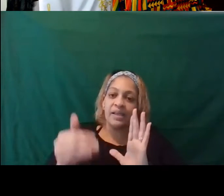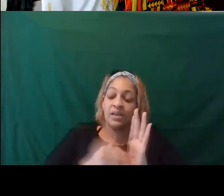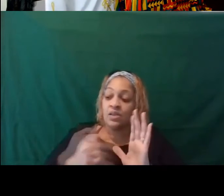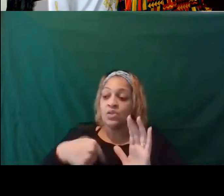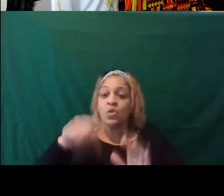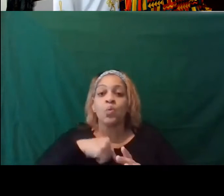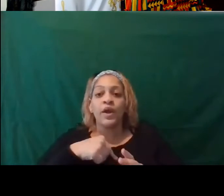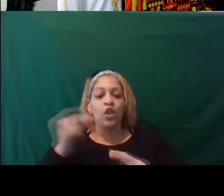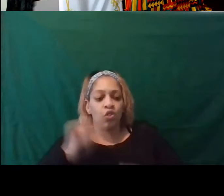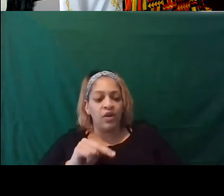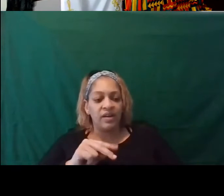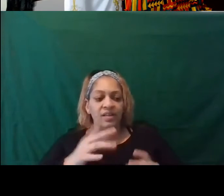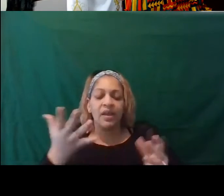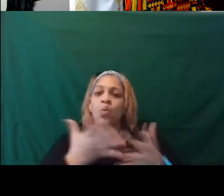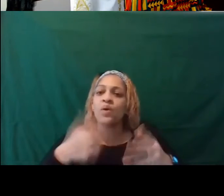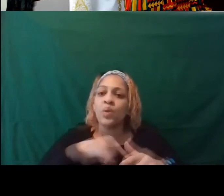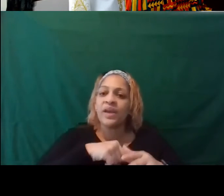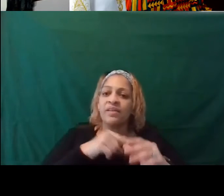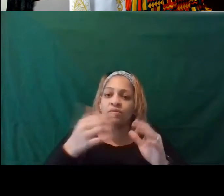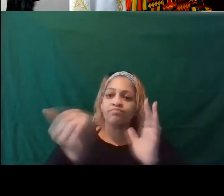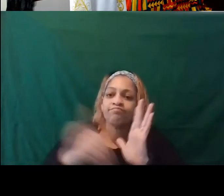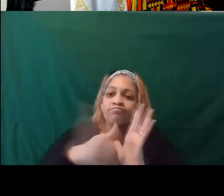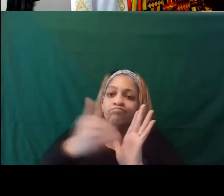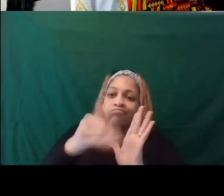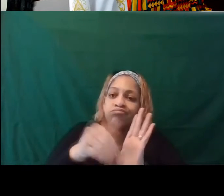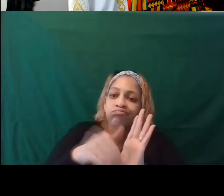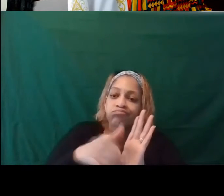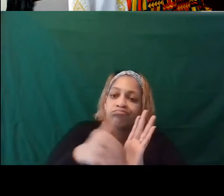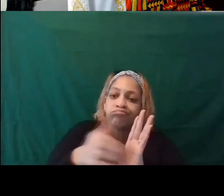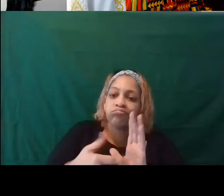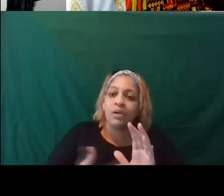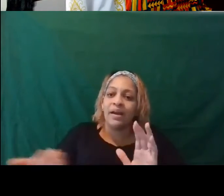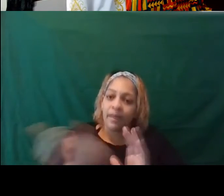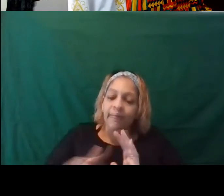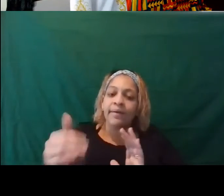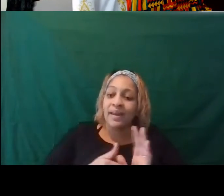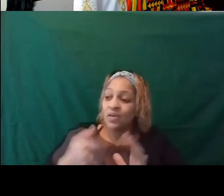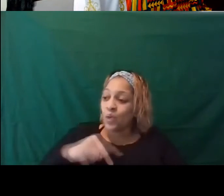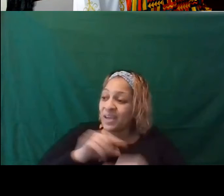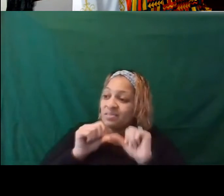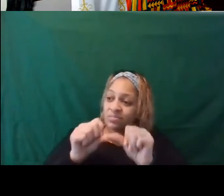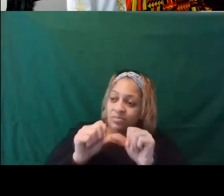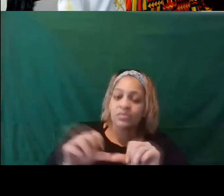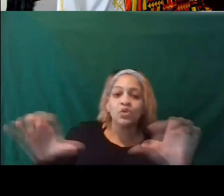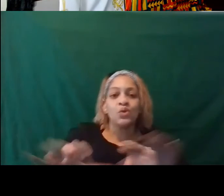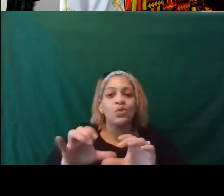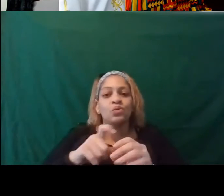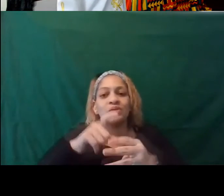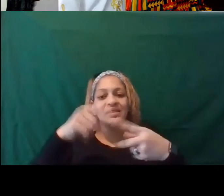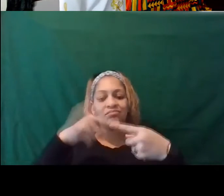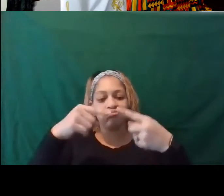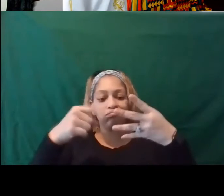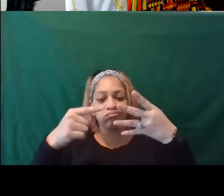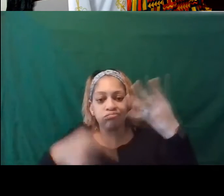showing that we have become and are continuing to become? If we continue to do this, put